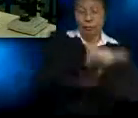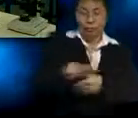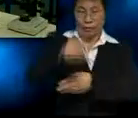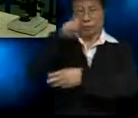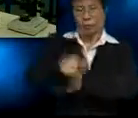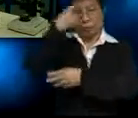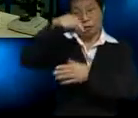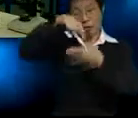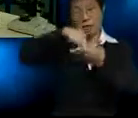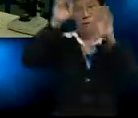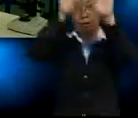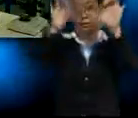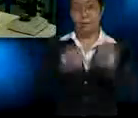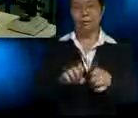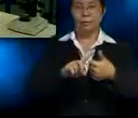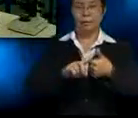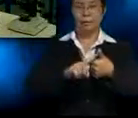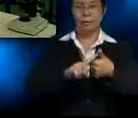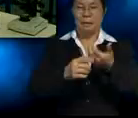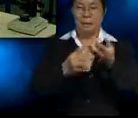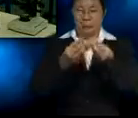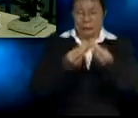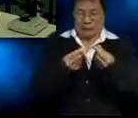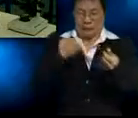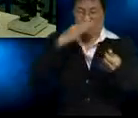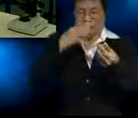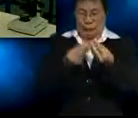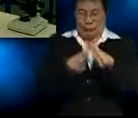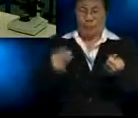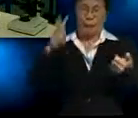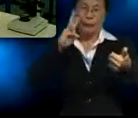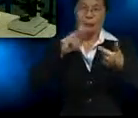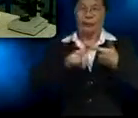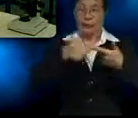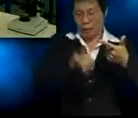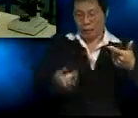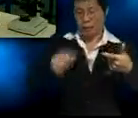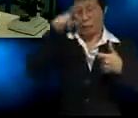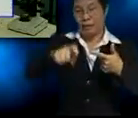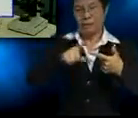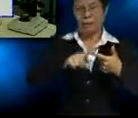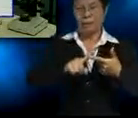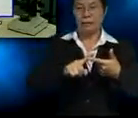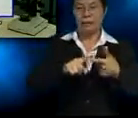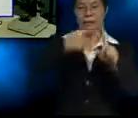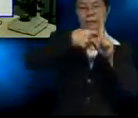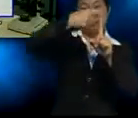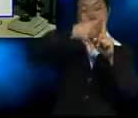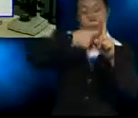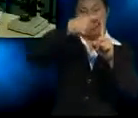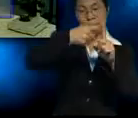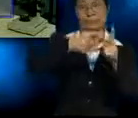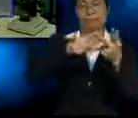material needed for this experiment is muddy water. The apparatus needed: